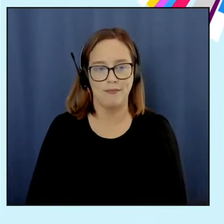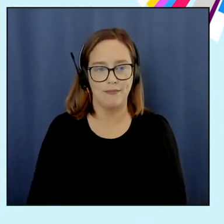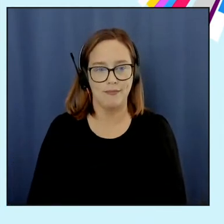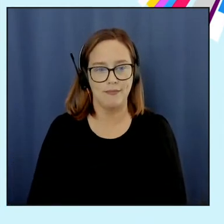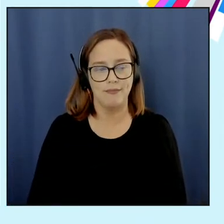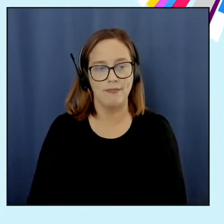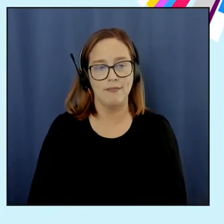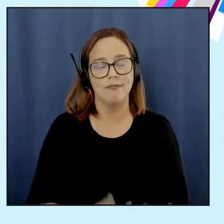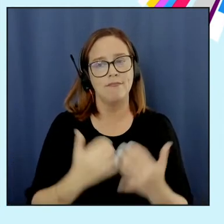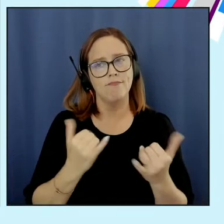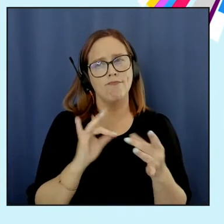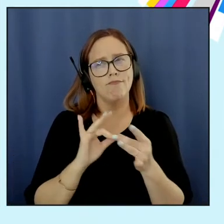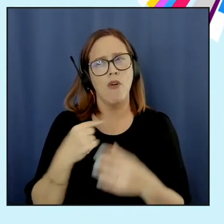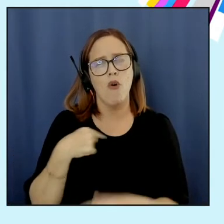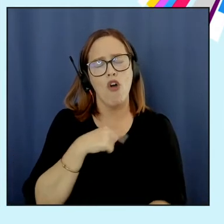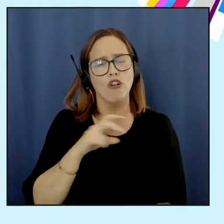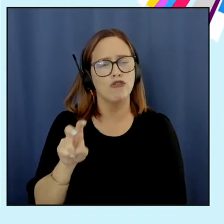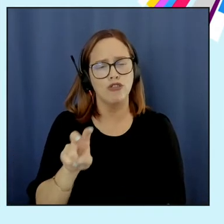our journey,